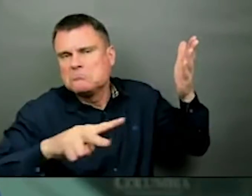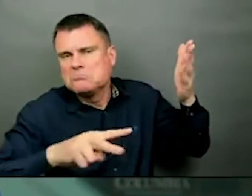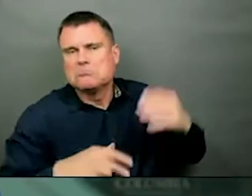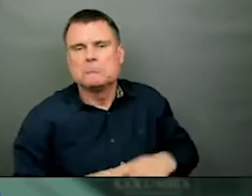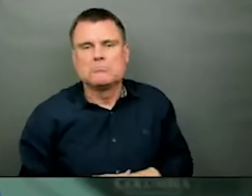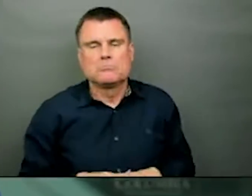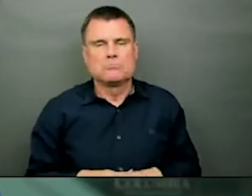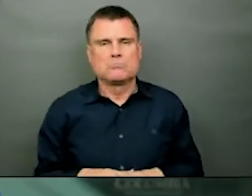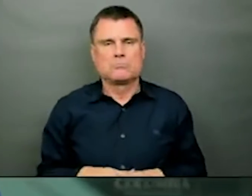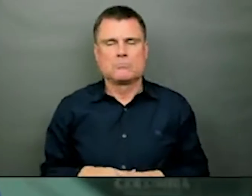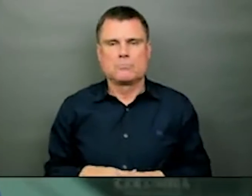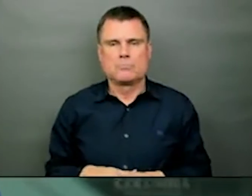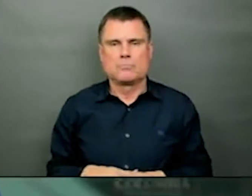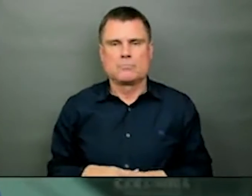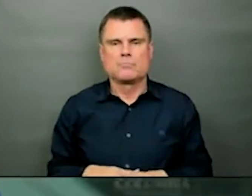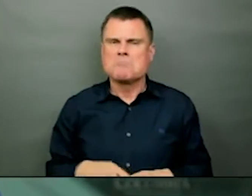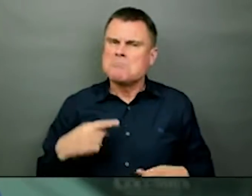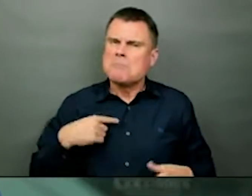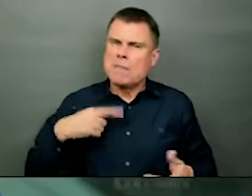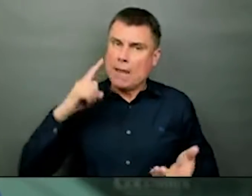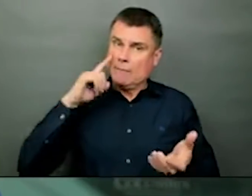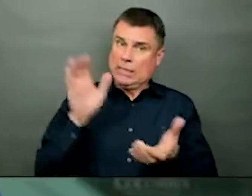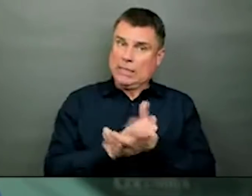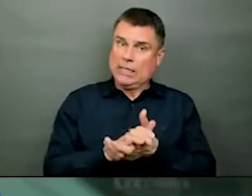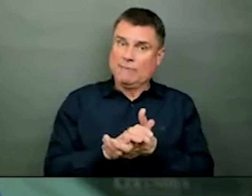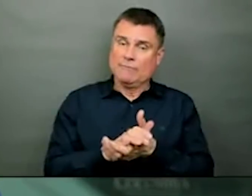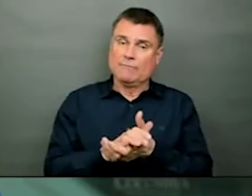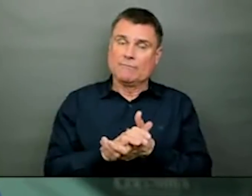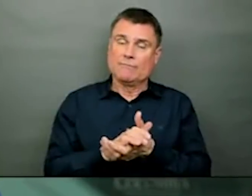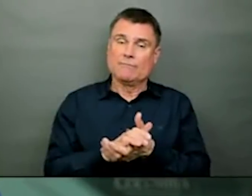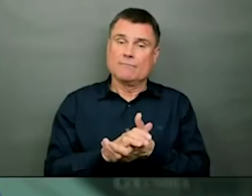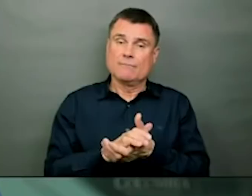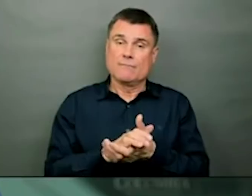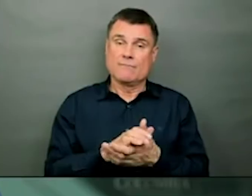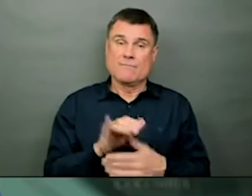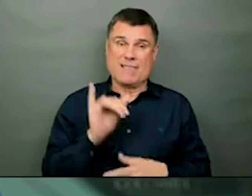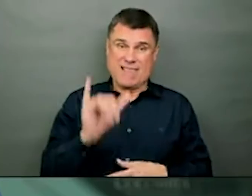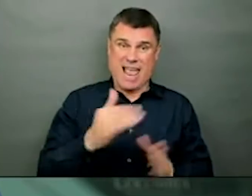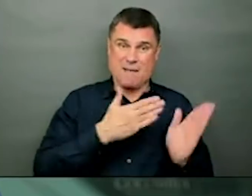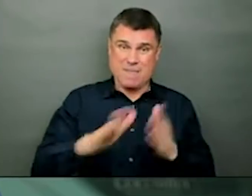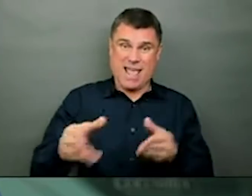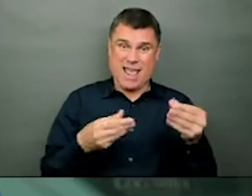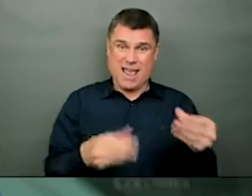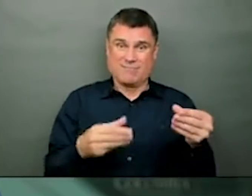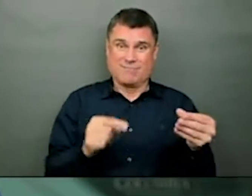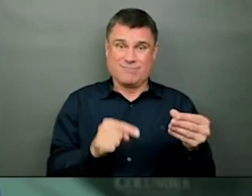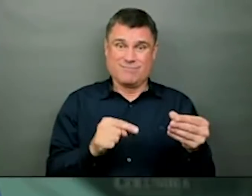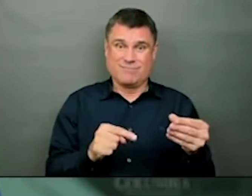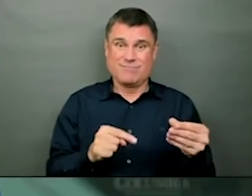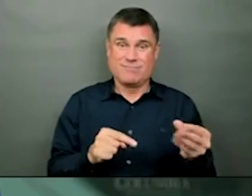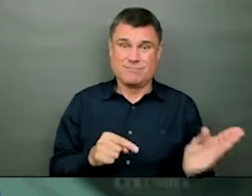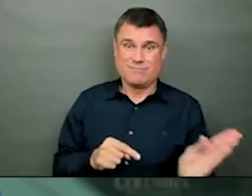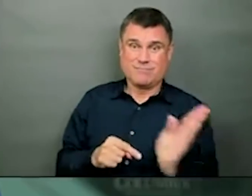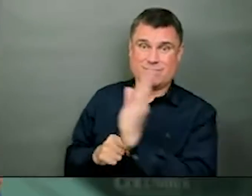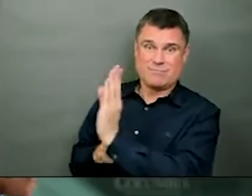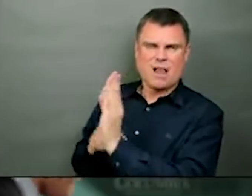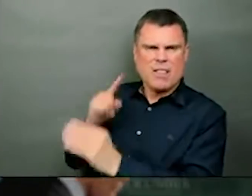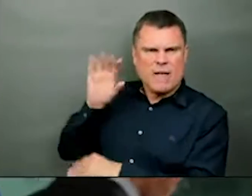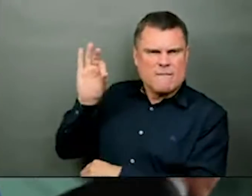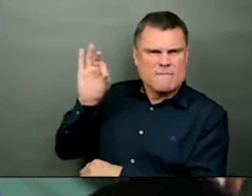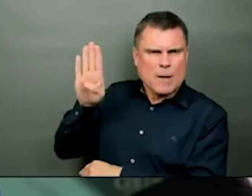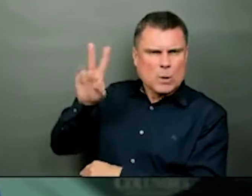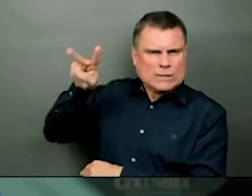sent on or around February 2nd. It's been received. We're working on the plan, and we'll be responding to the plan soon.